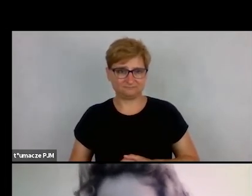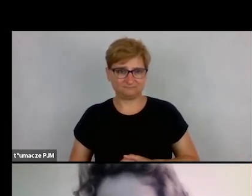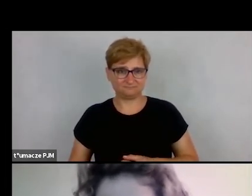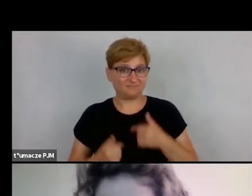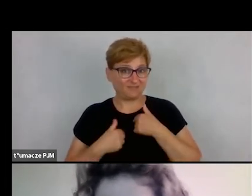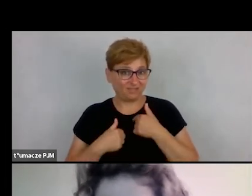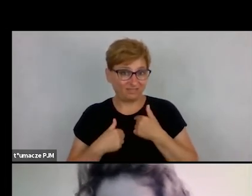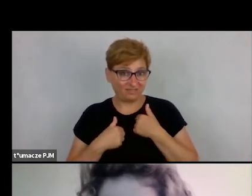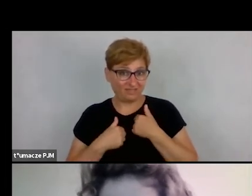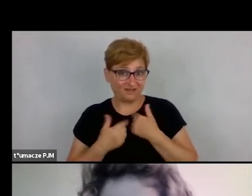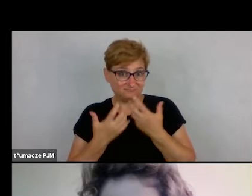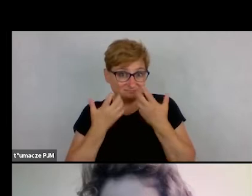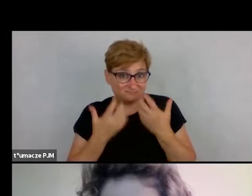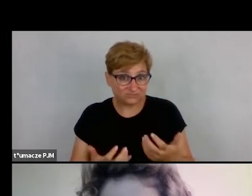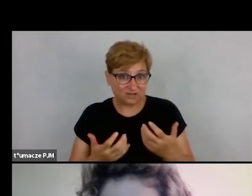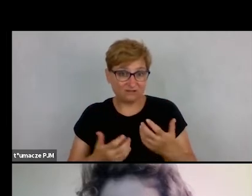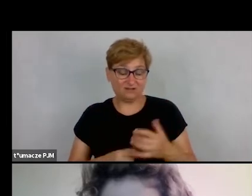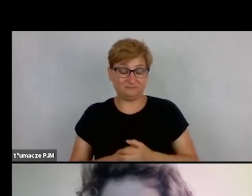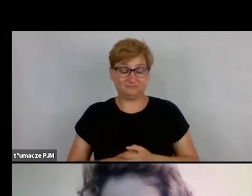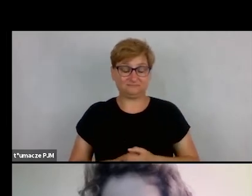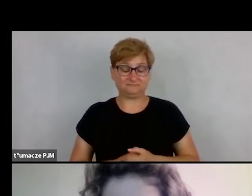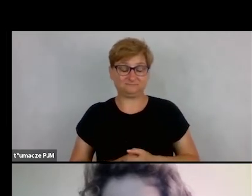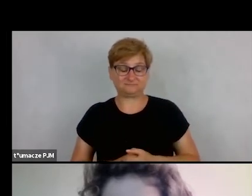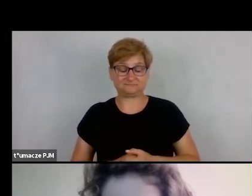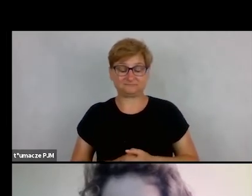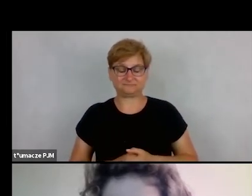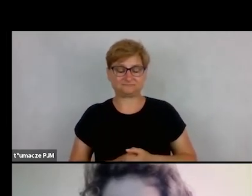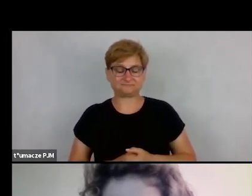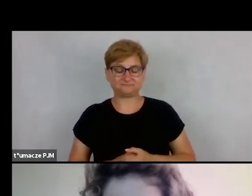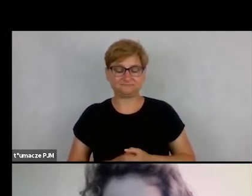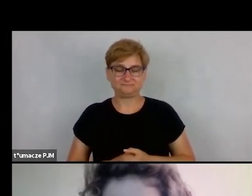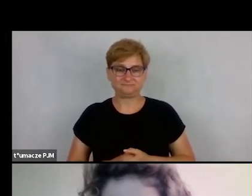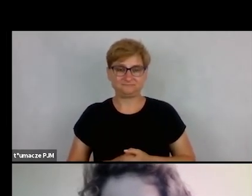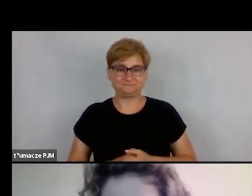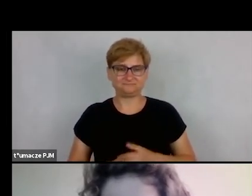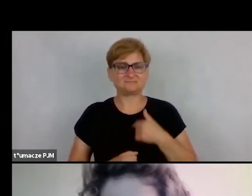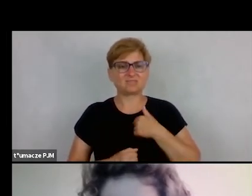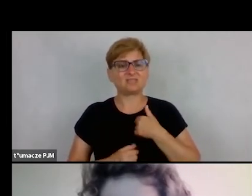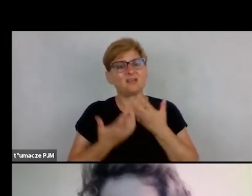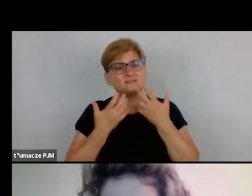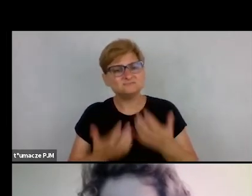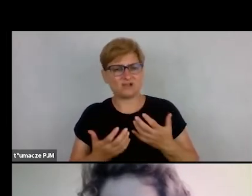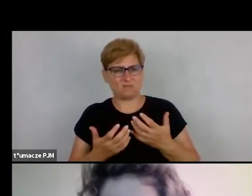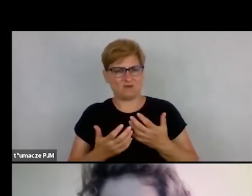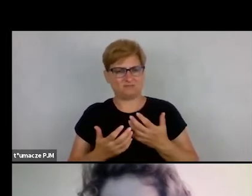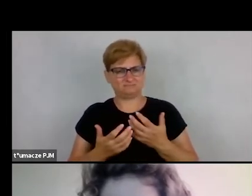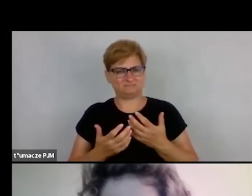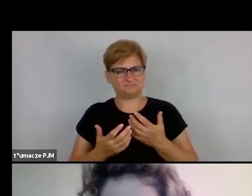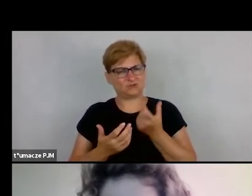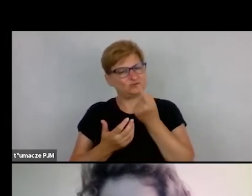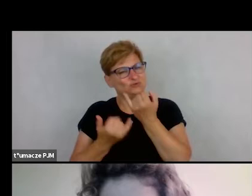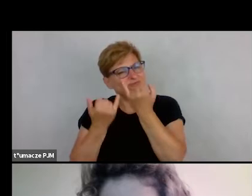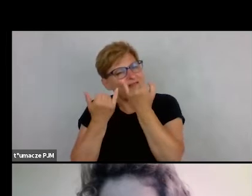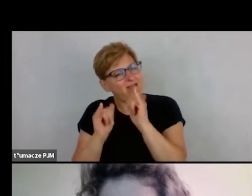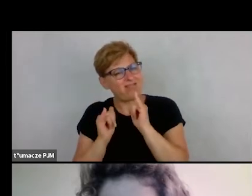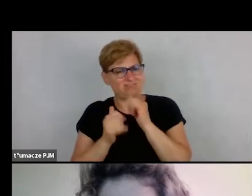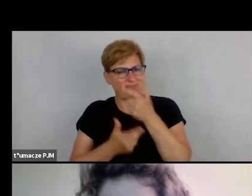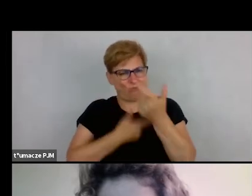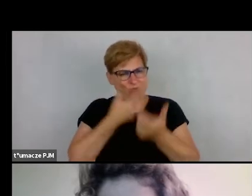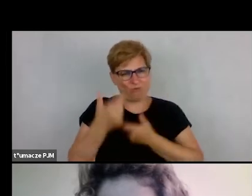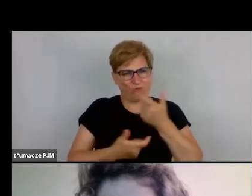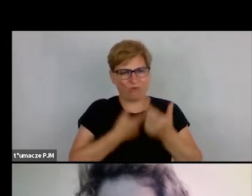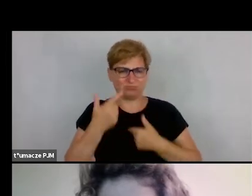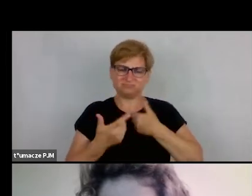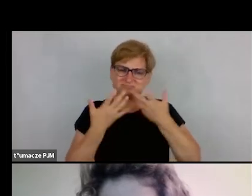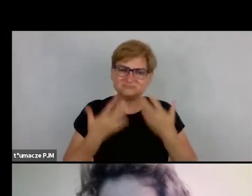so, you know, and that has been my experience in rural areas in South Africa, in, you know,